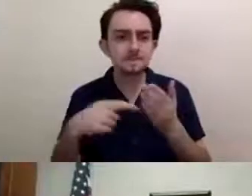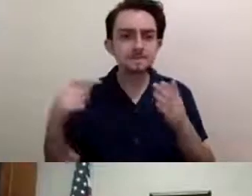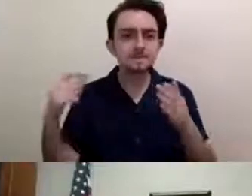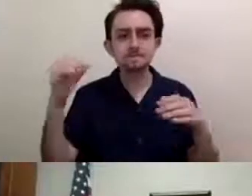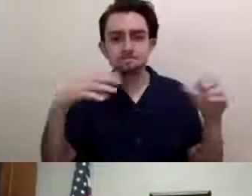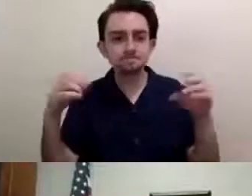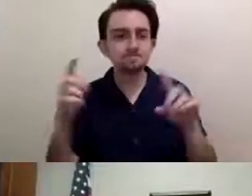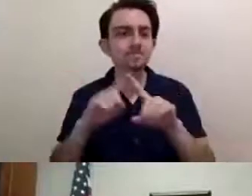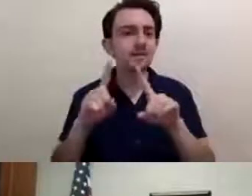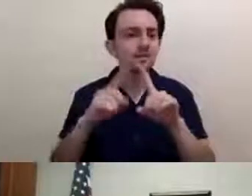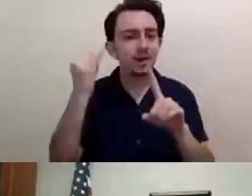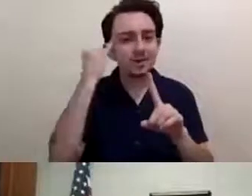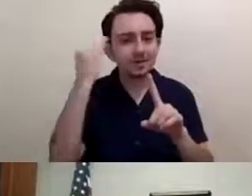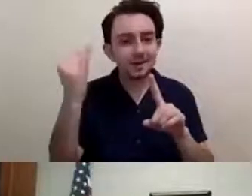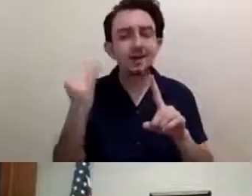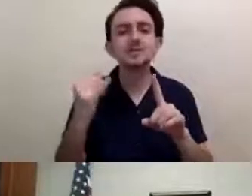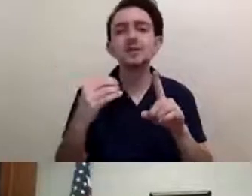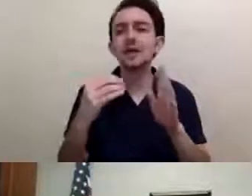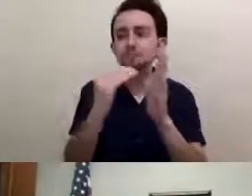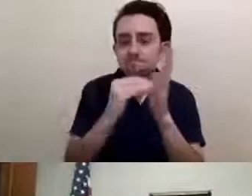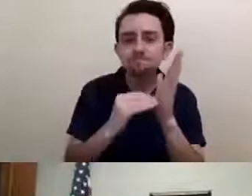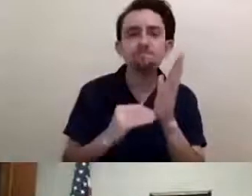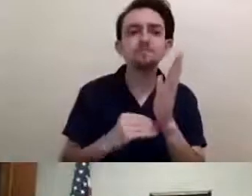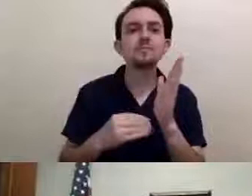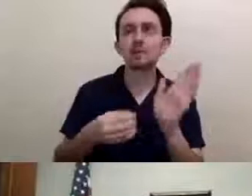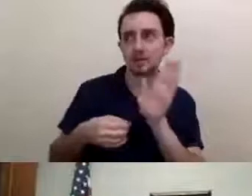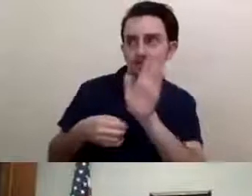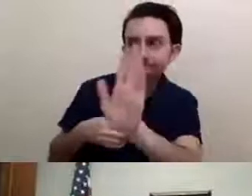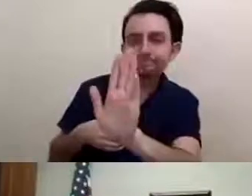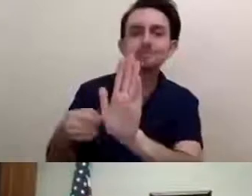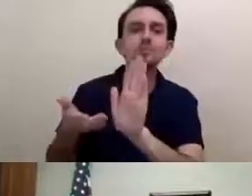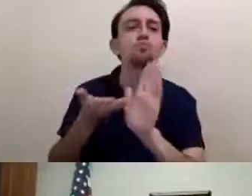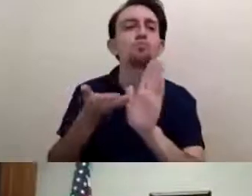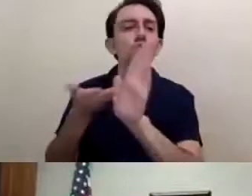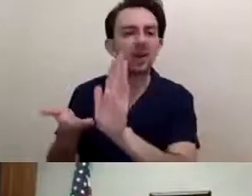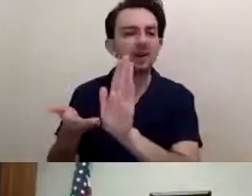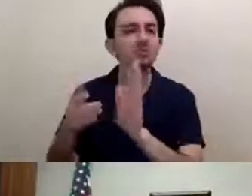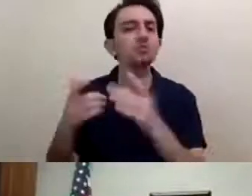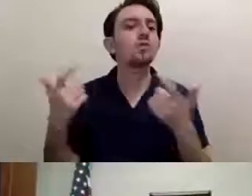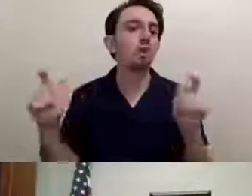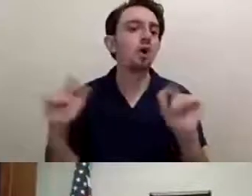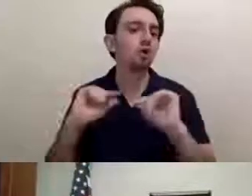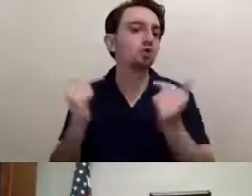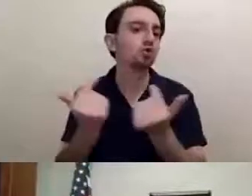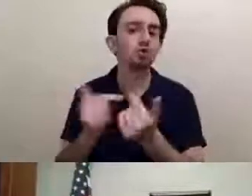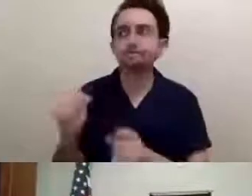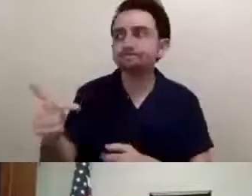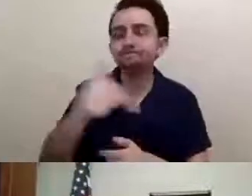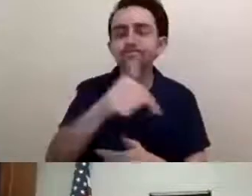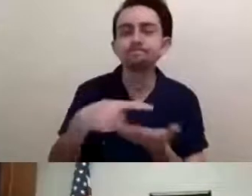they then empower us to make choices and to help them move along the work.